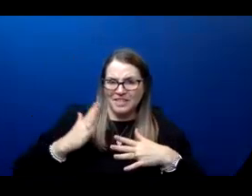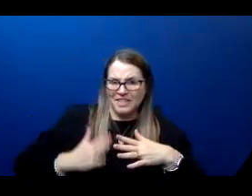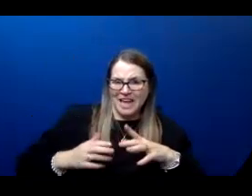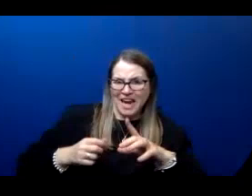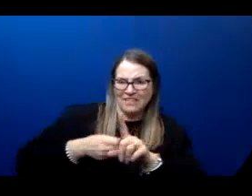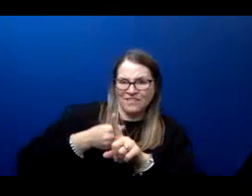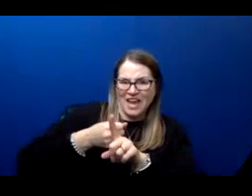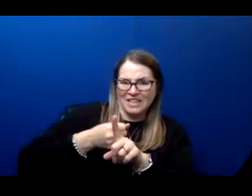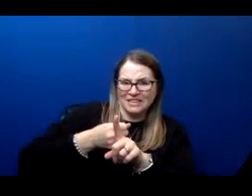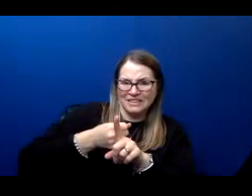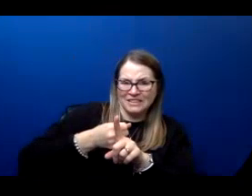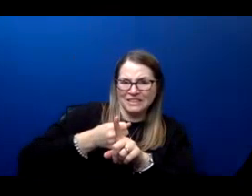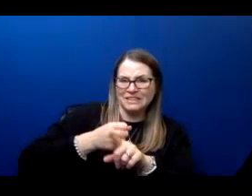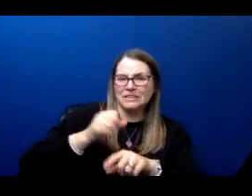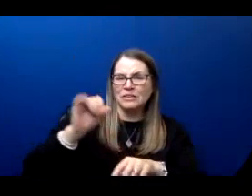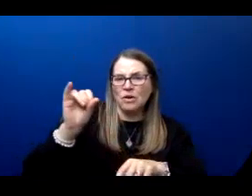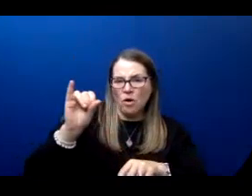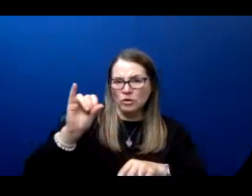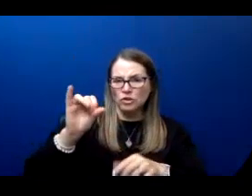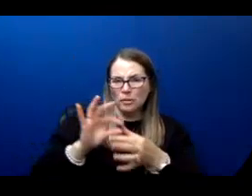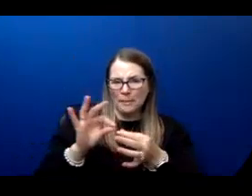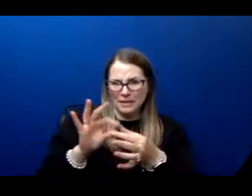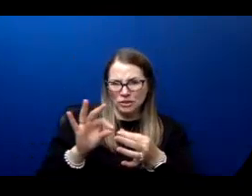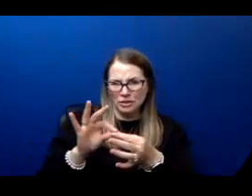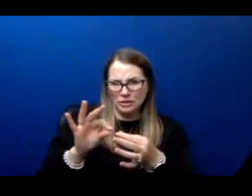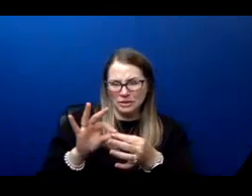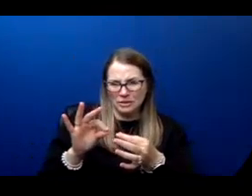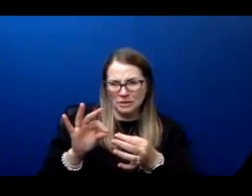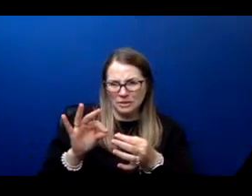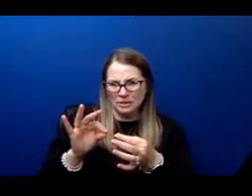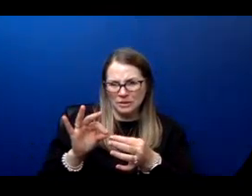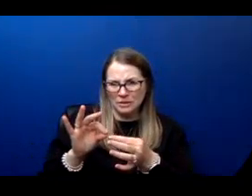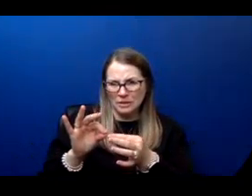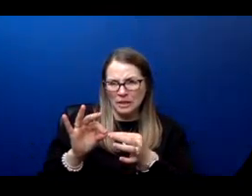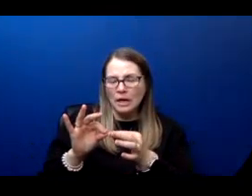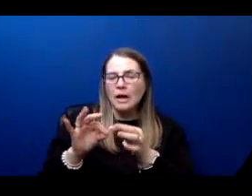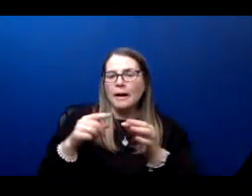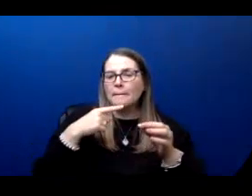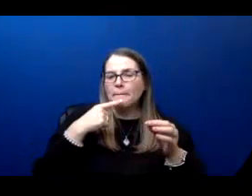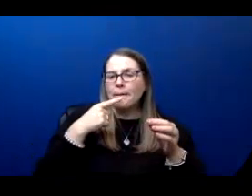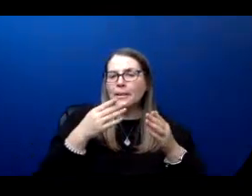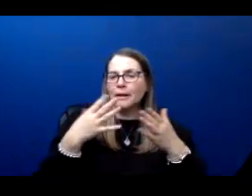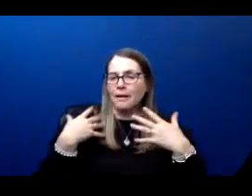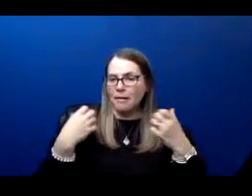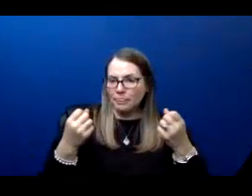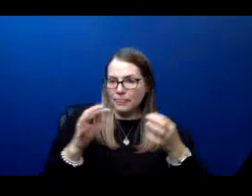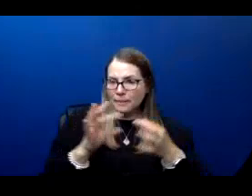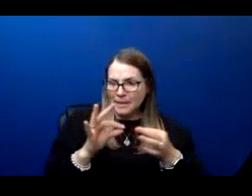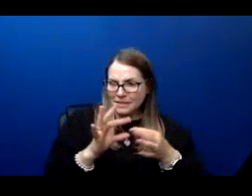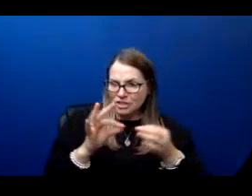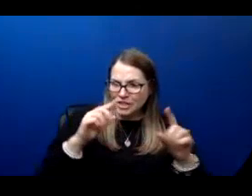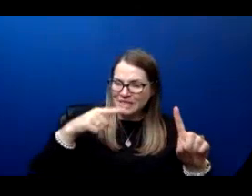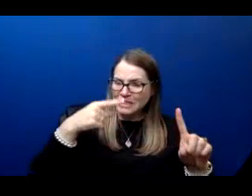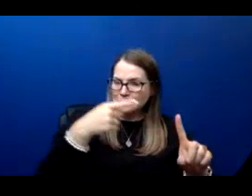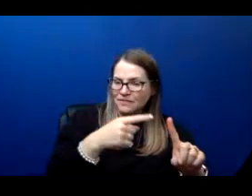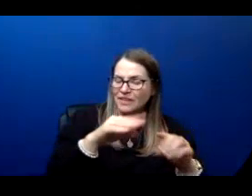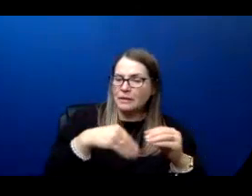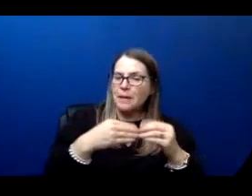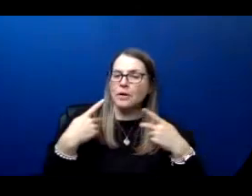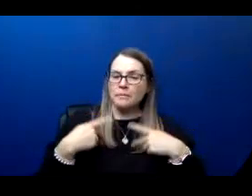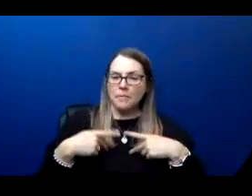efficacy was also mentioned. And limited provided outreach and public health messaging, specifically about the pneumonia vaccine,